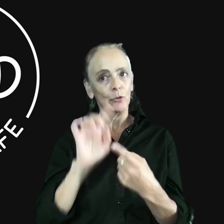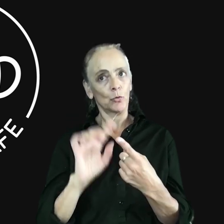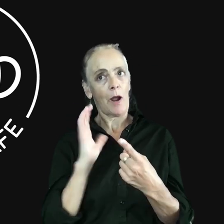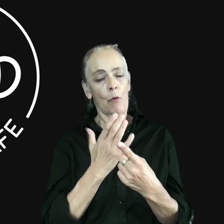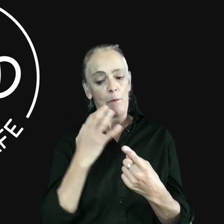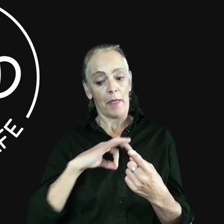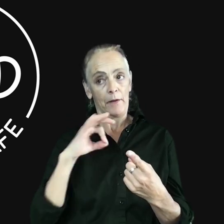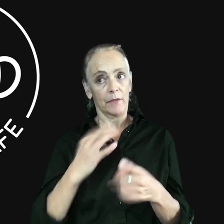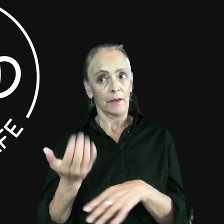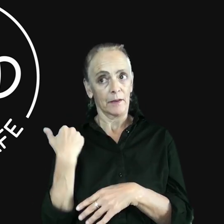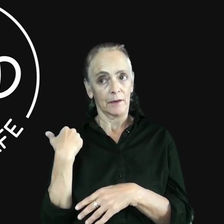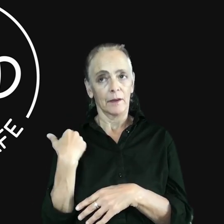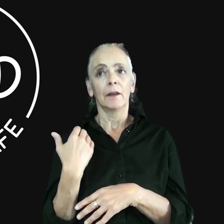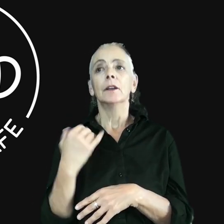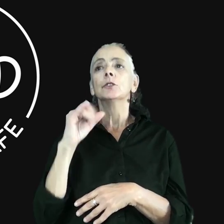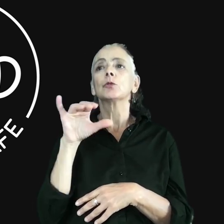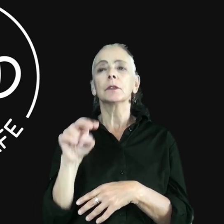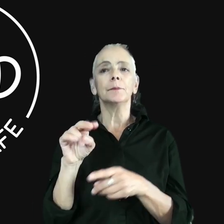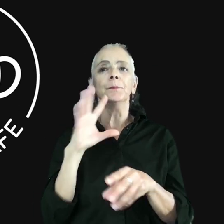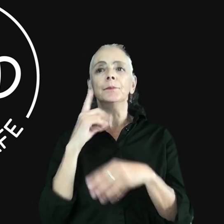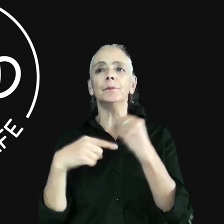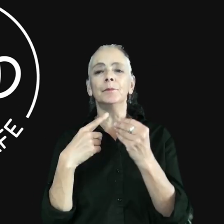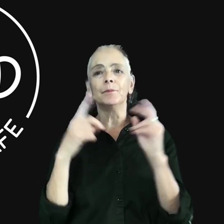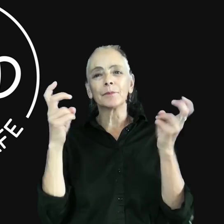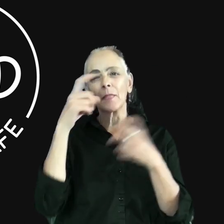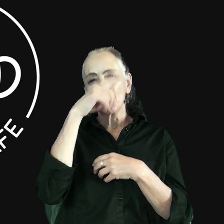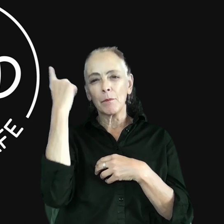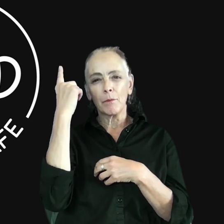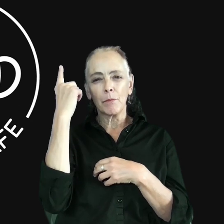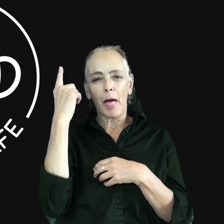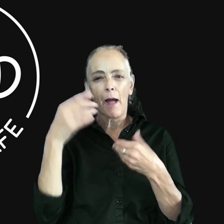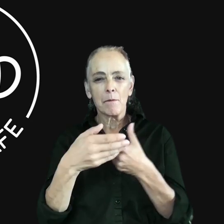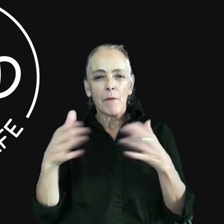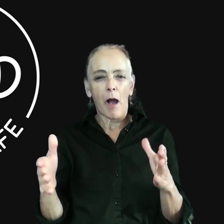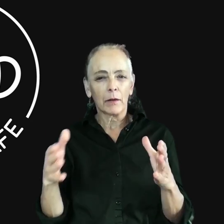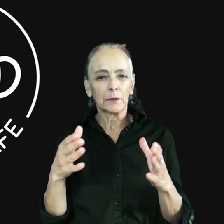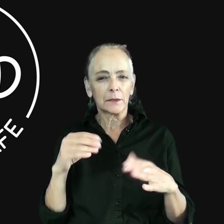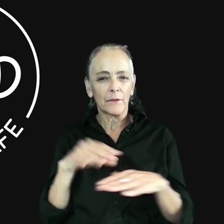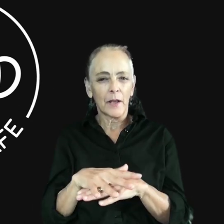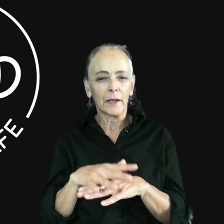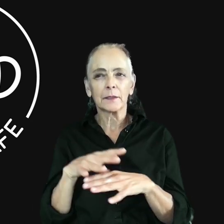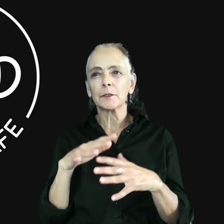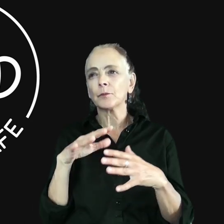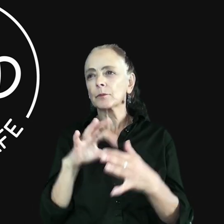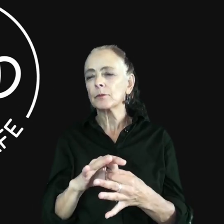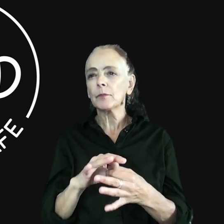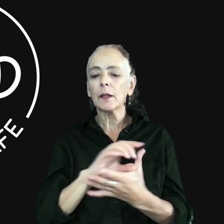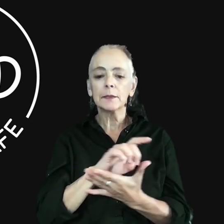to you know julian talks about this kind of black box effect when we're talking about the design and iteration